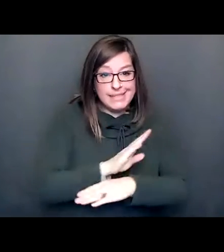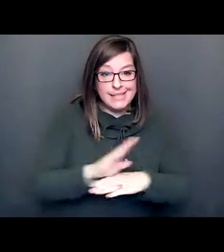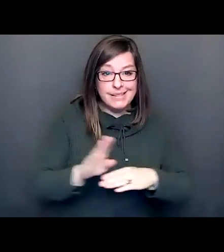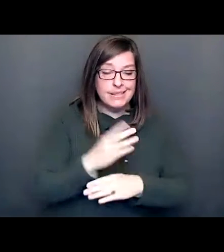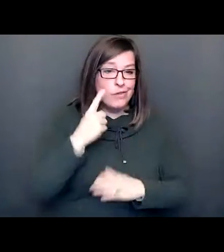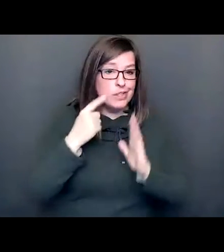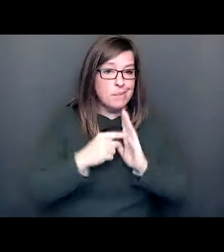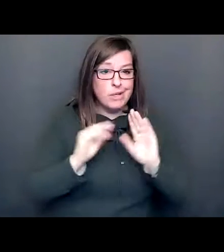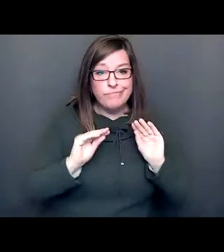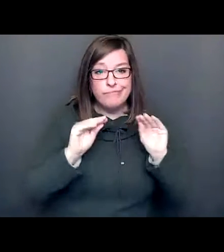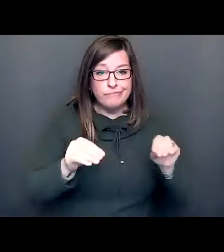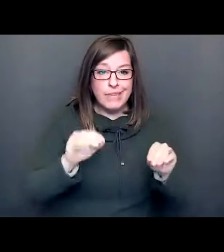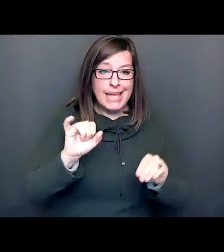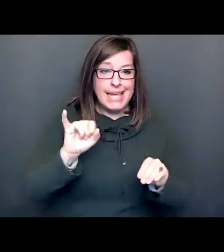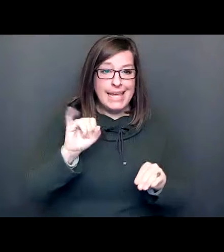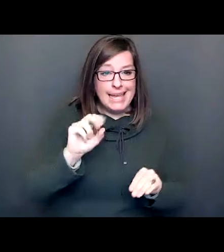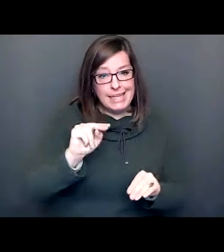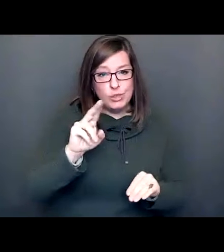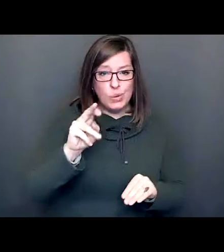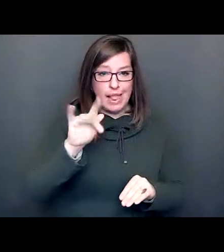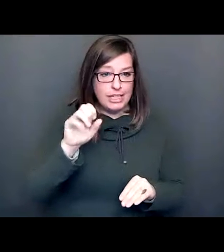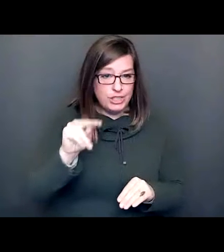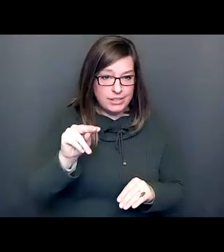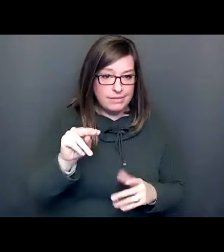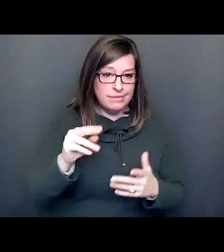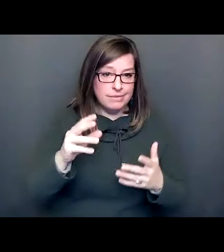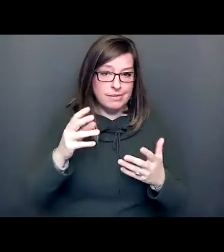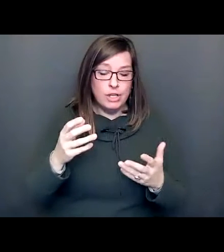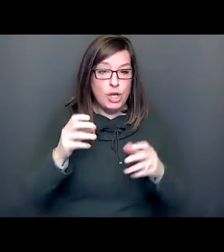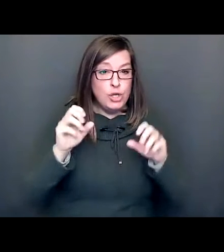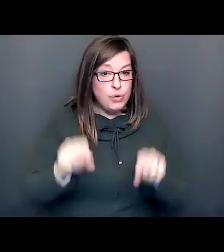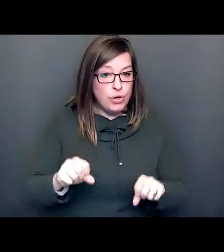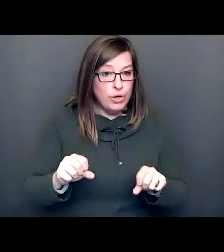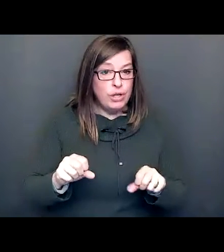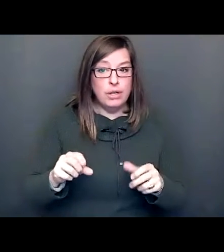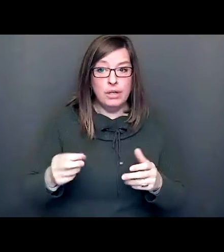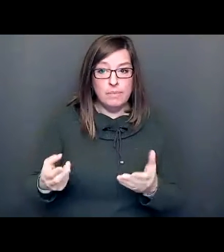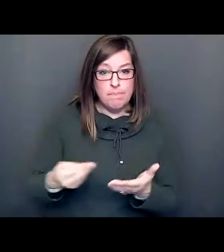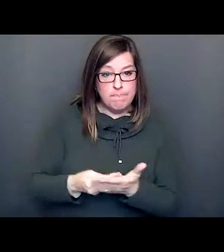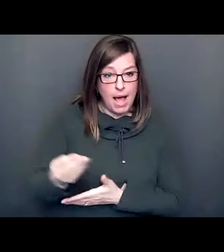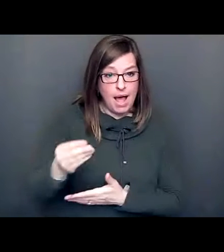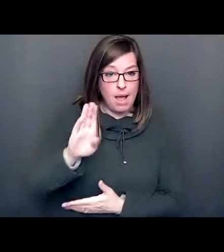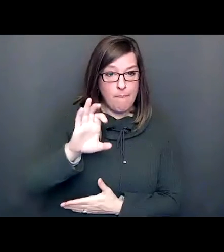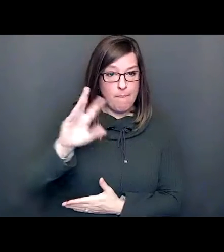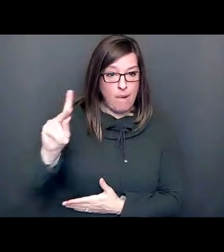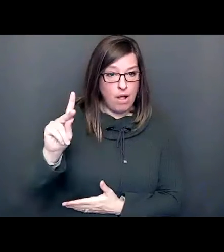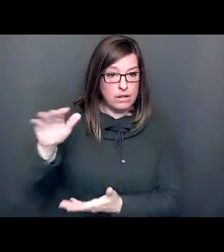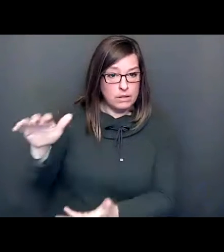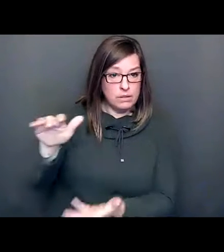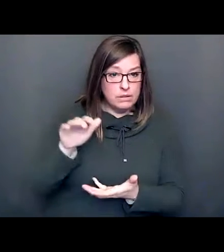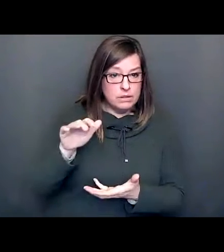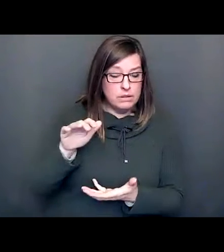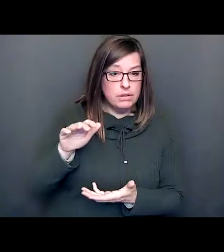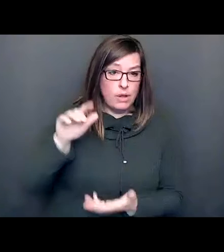could contract. Number one, you could contract in bulk for that work to be done, thereby creating